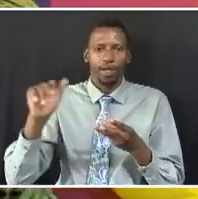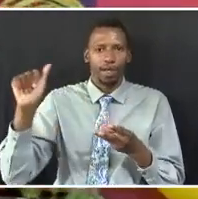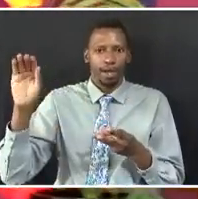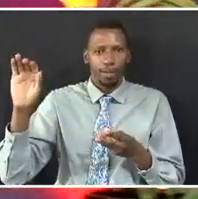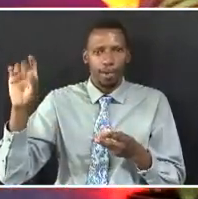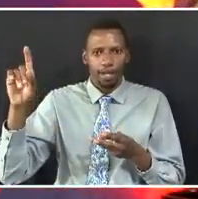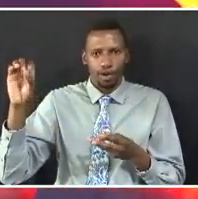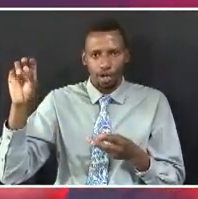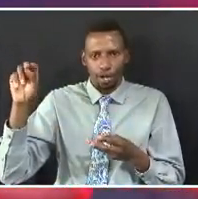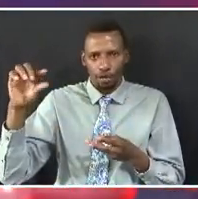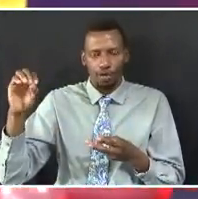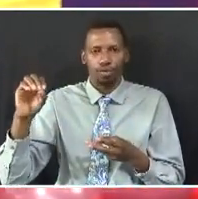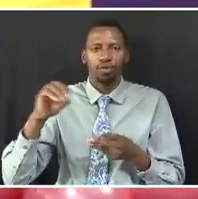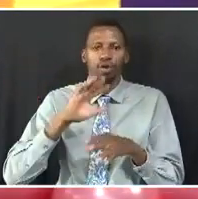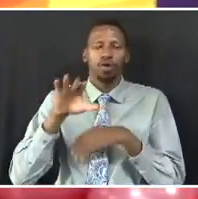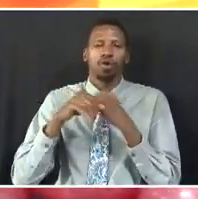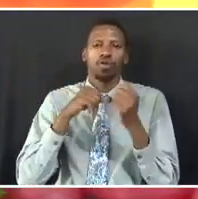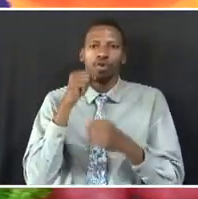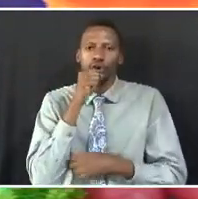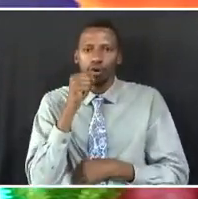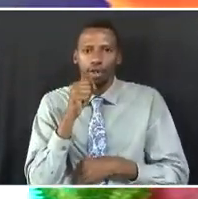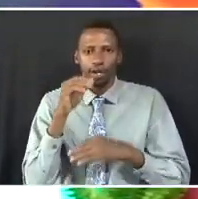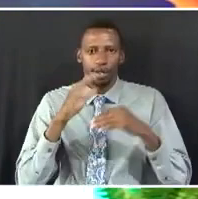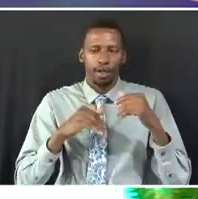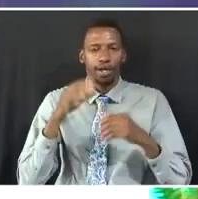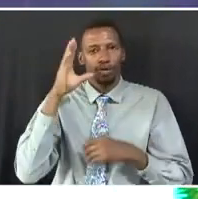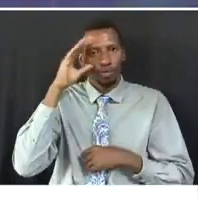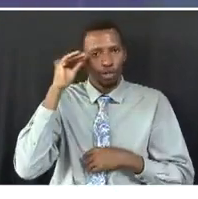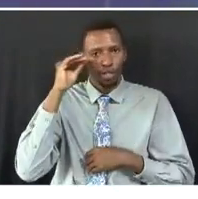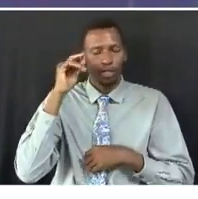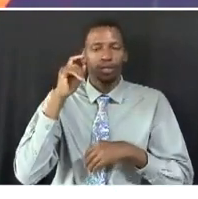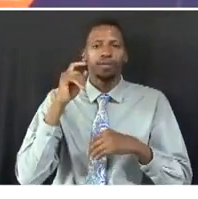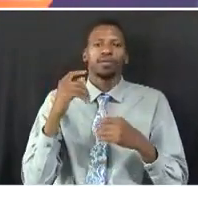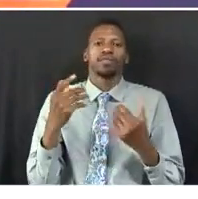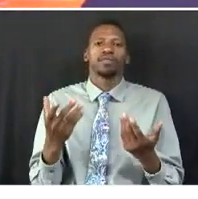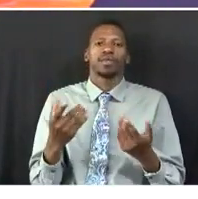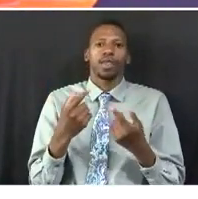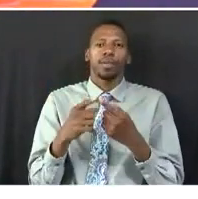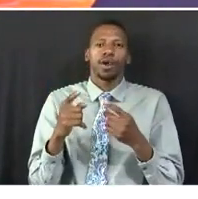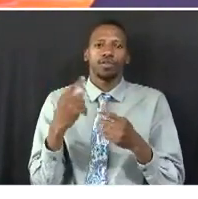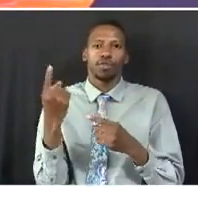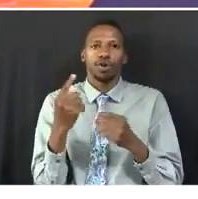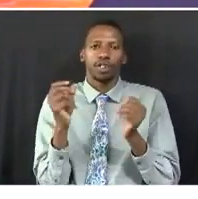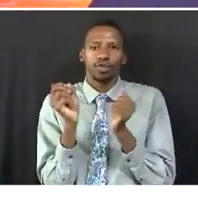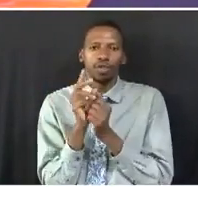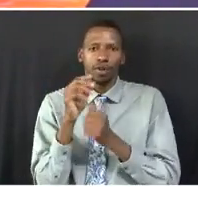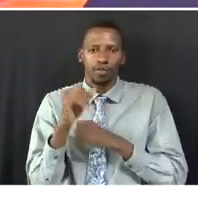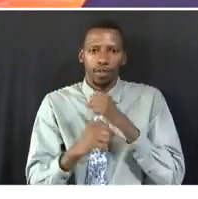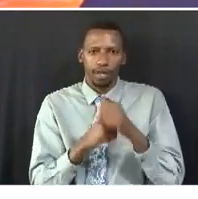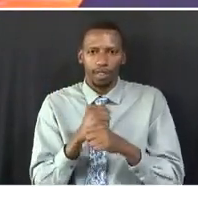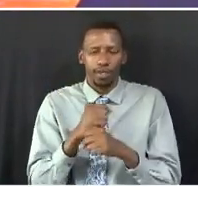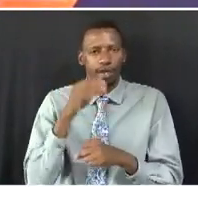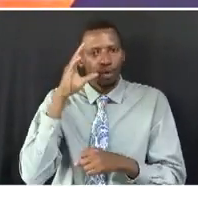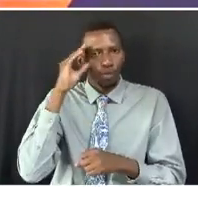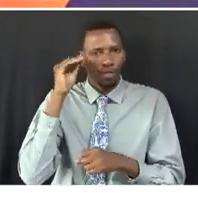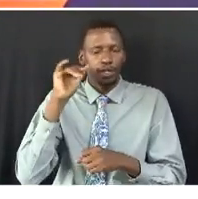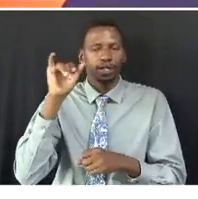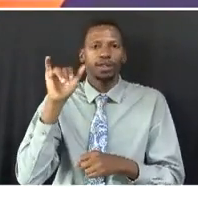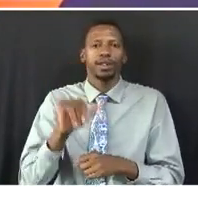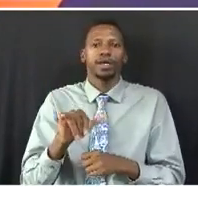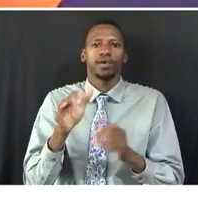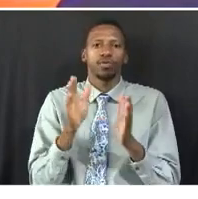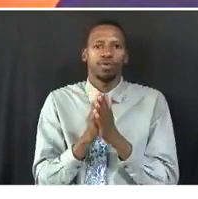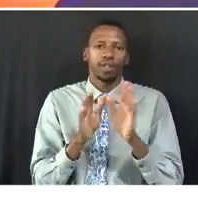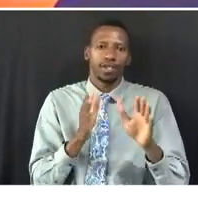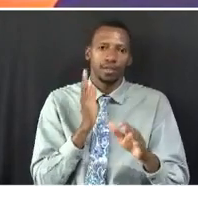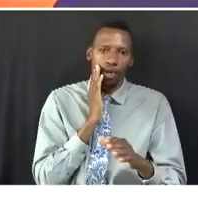when he went into the palace. But for only 12 years that Moses spent with his